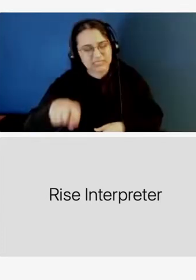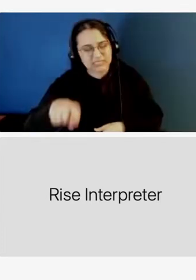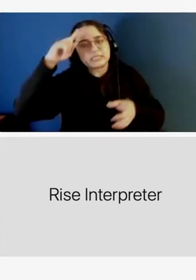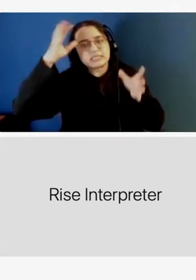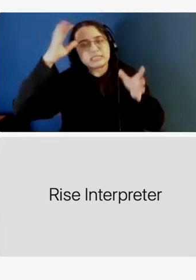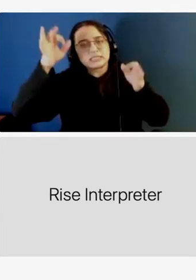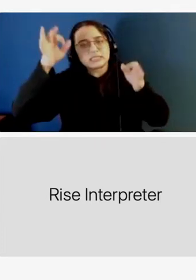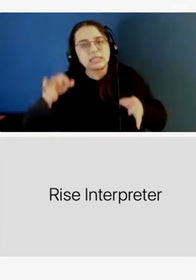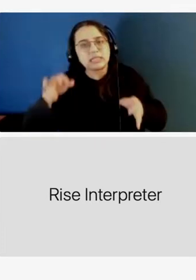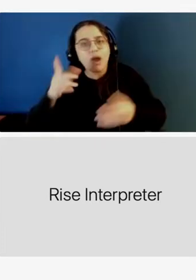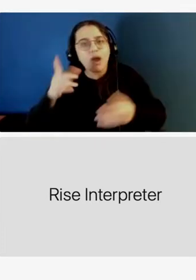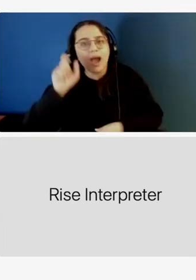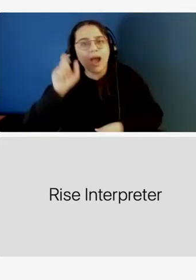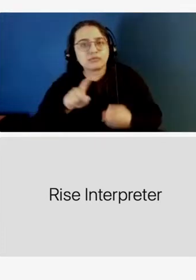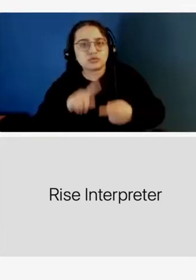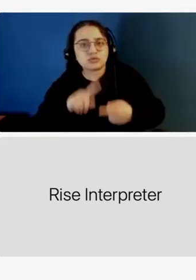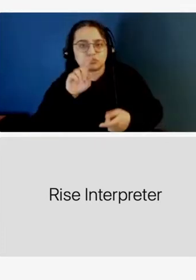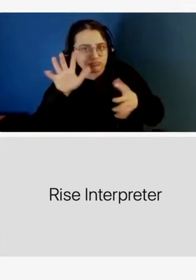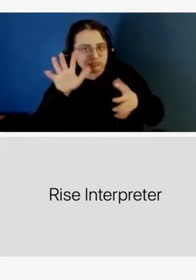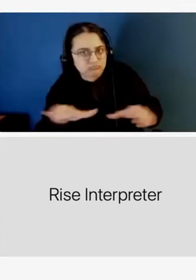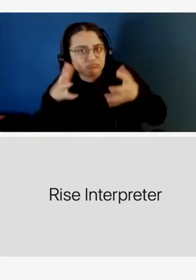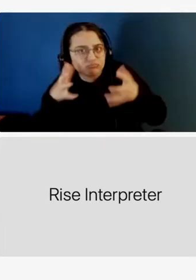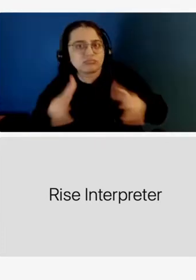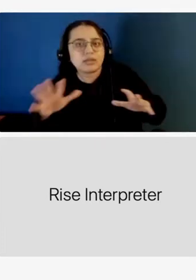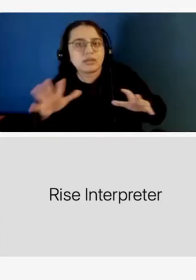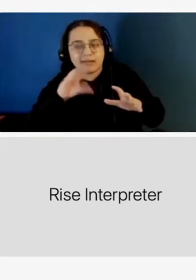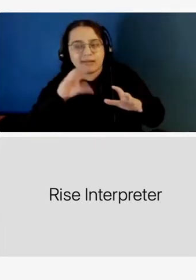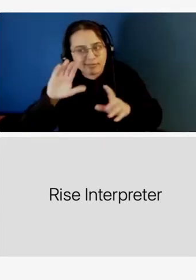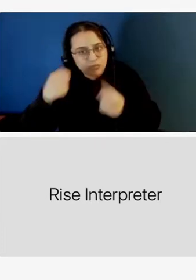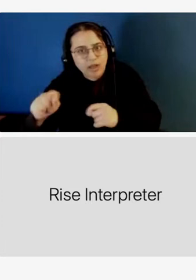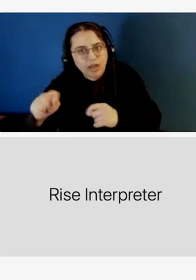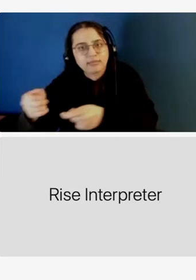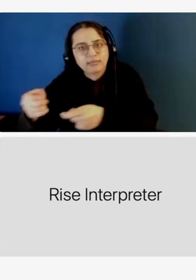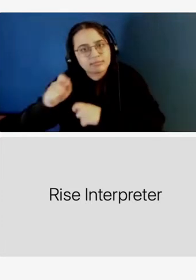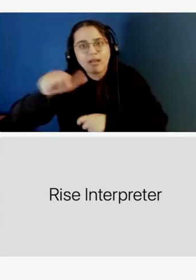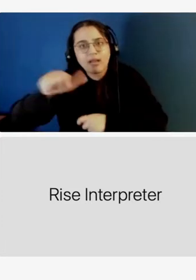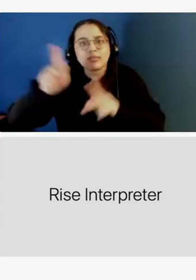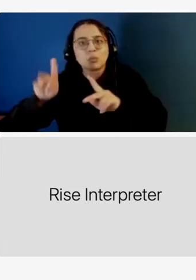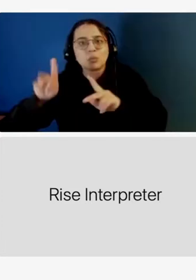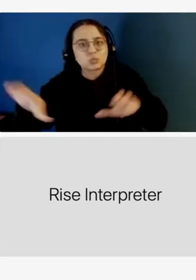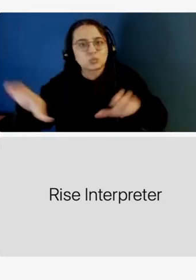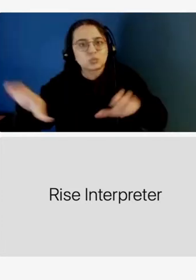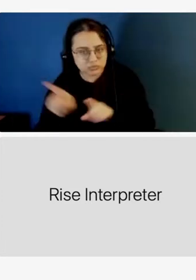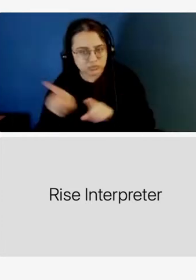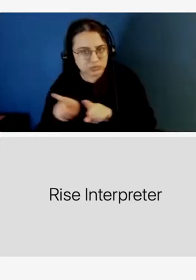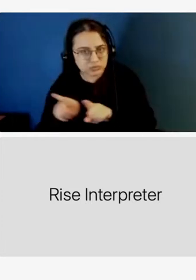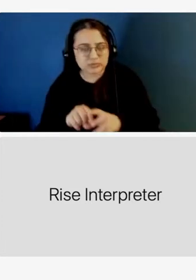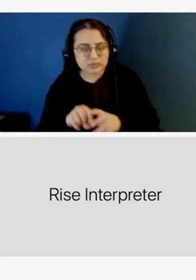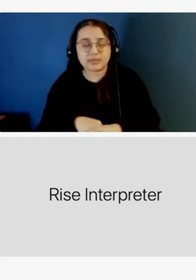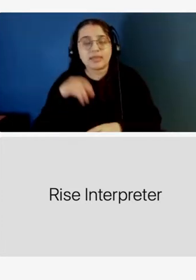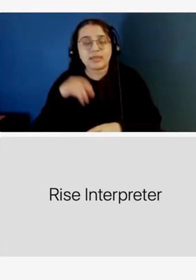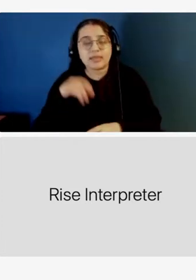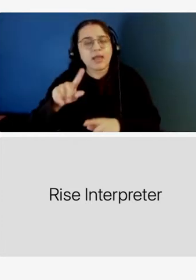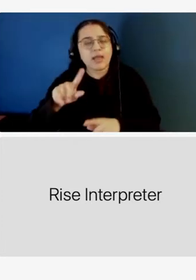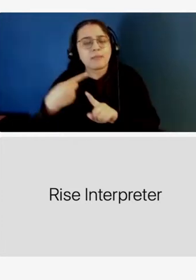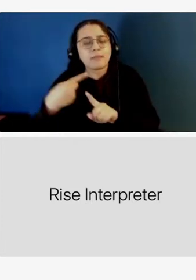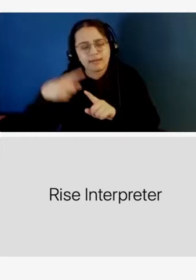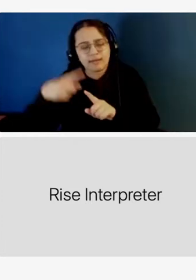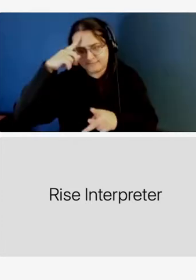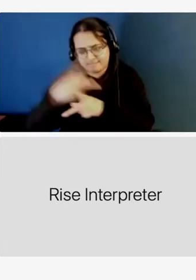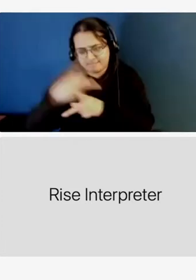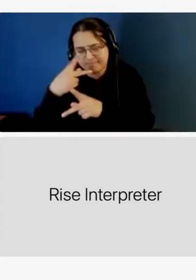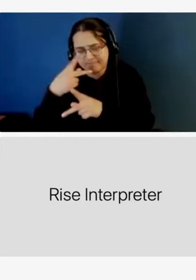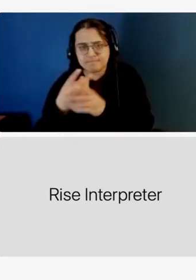others to want to do it. It's about dealing with change. It's about thinking longer